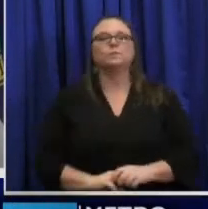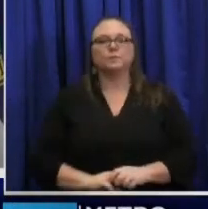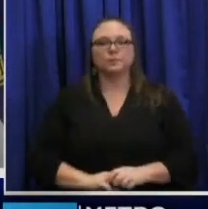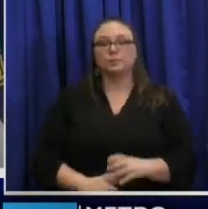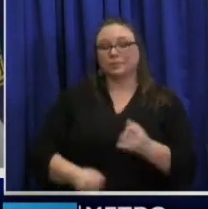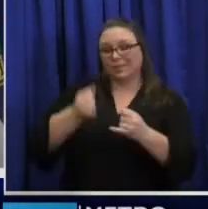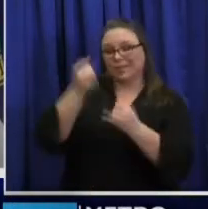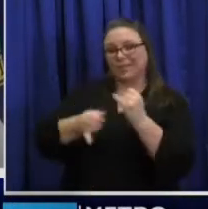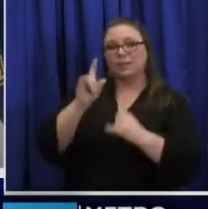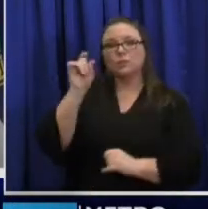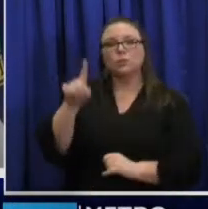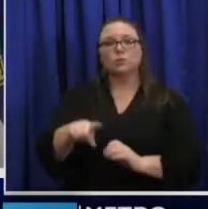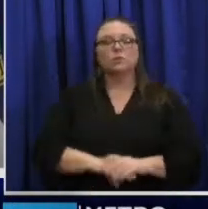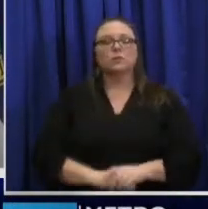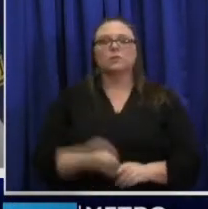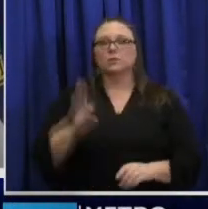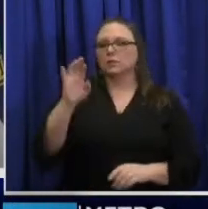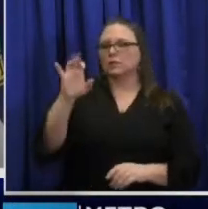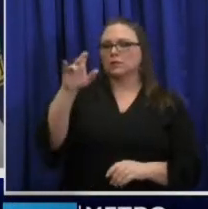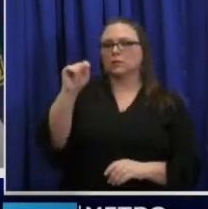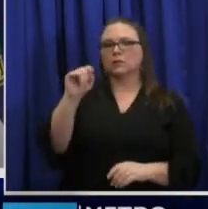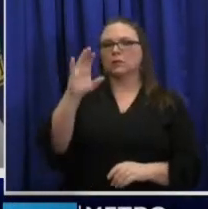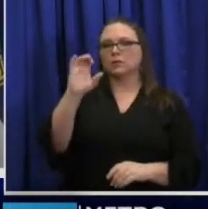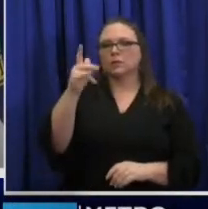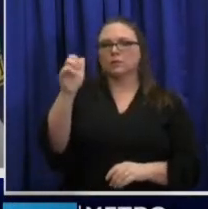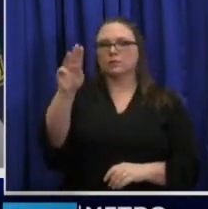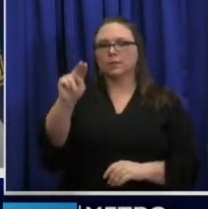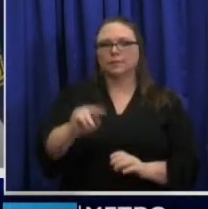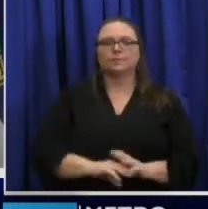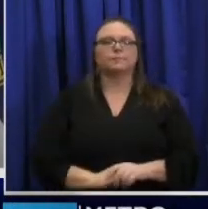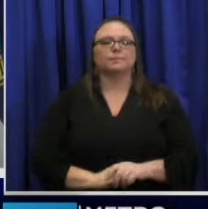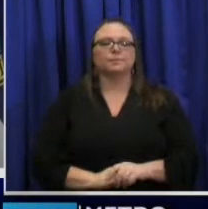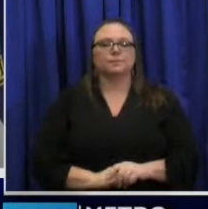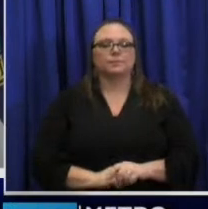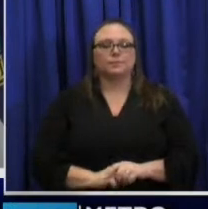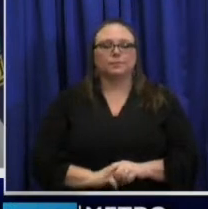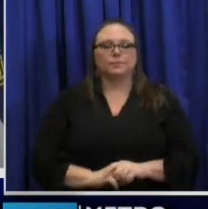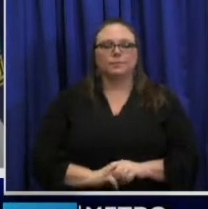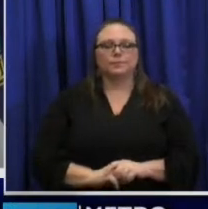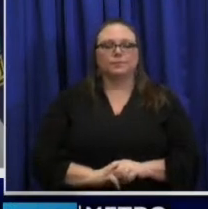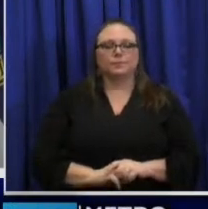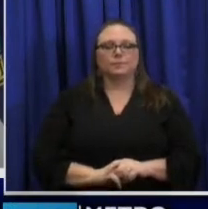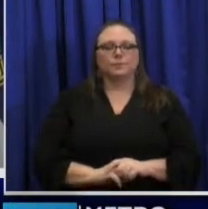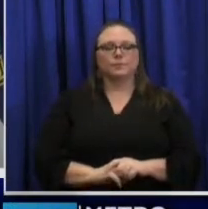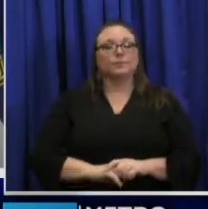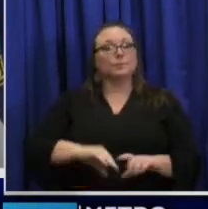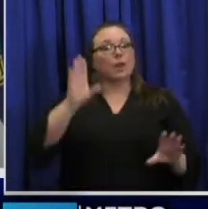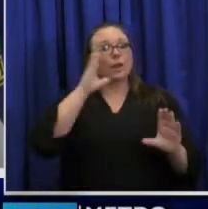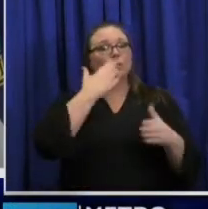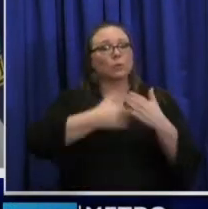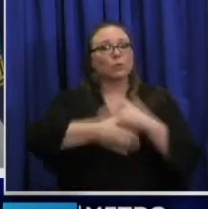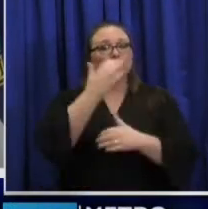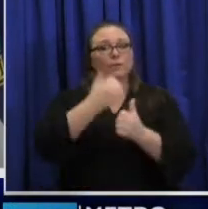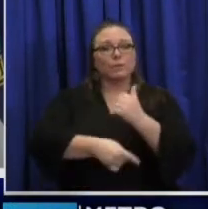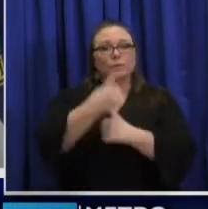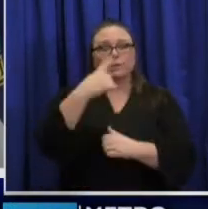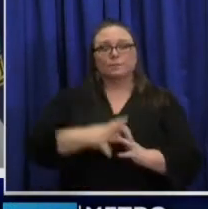Last question is from Brett Kellman. Good morning, Brett. Good morning, everyone.